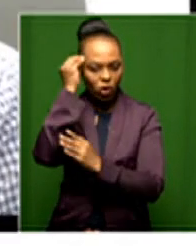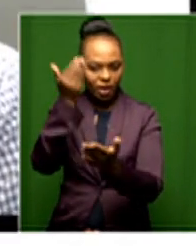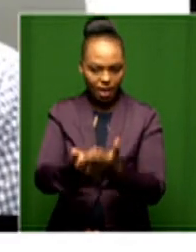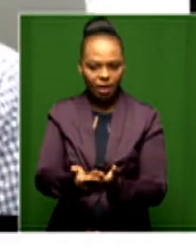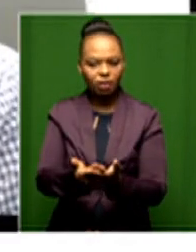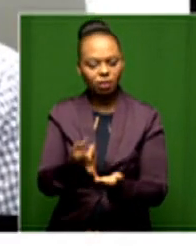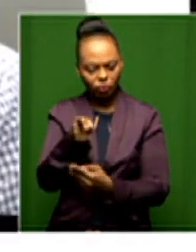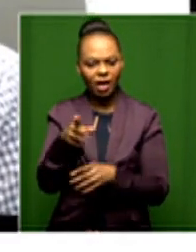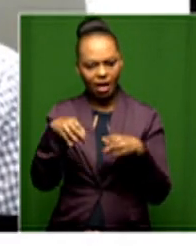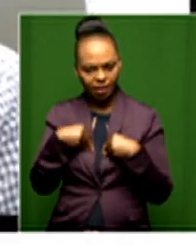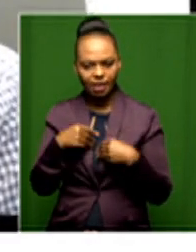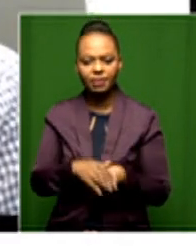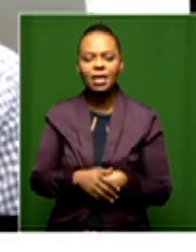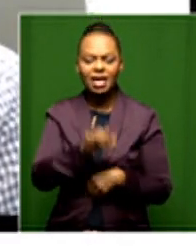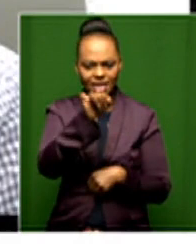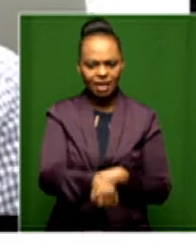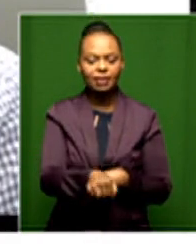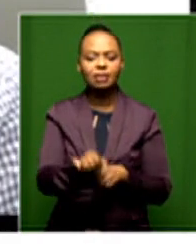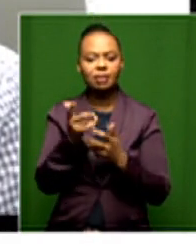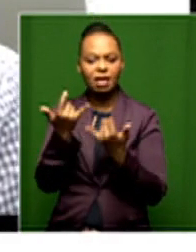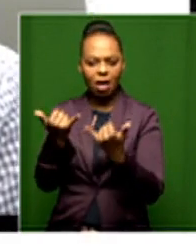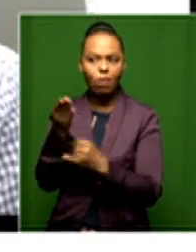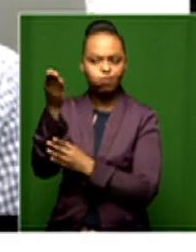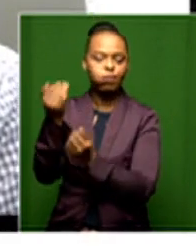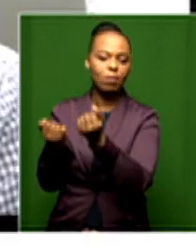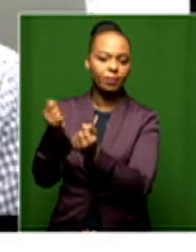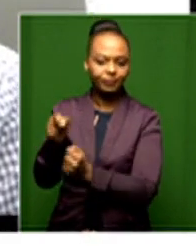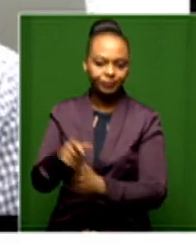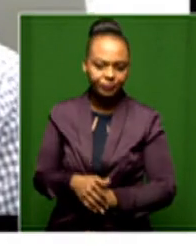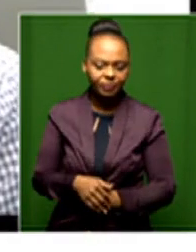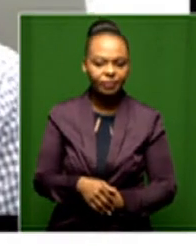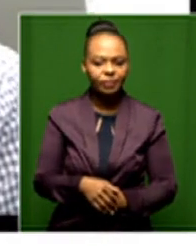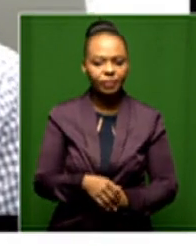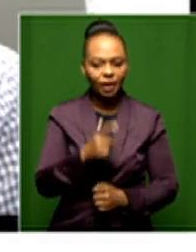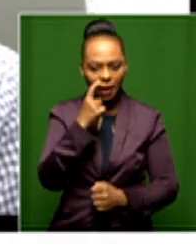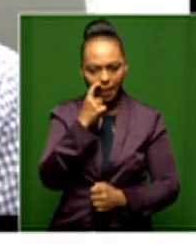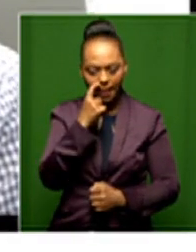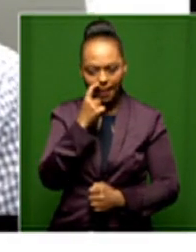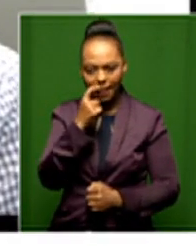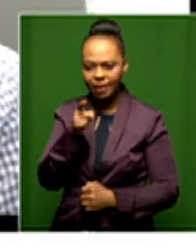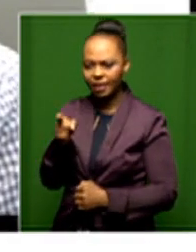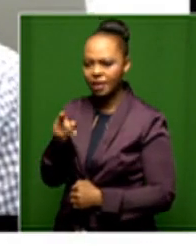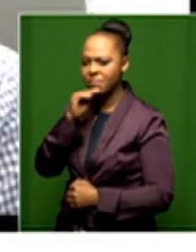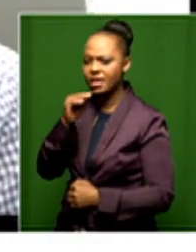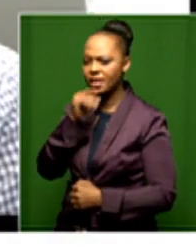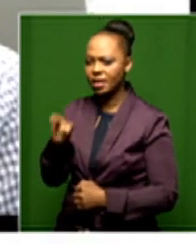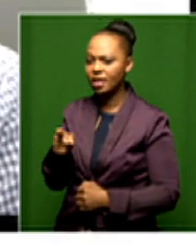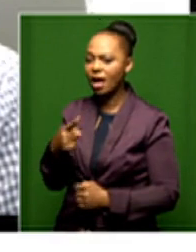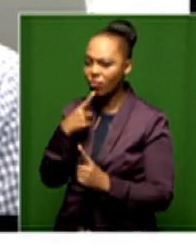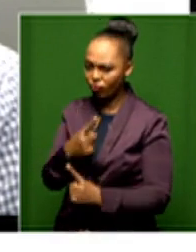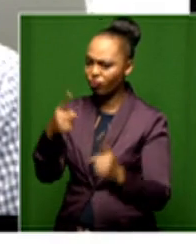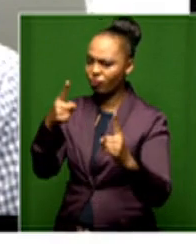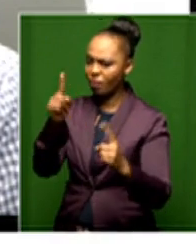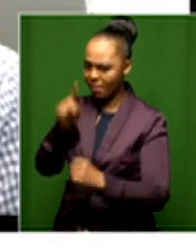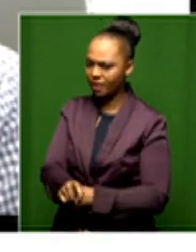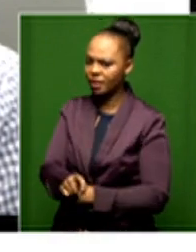we accept that it is a public process. Okay, so you're not arguing that this should be released to the public, because this is in the interest of the public